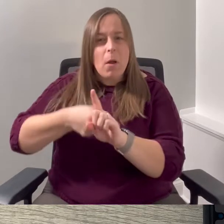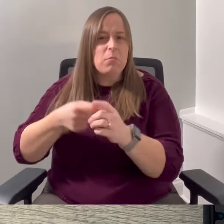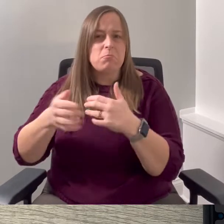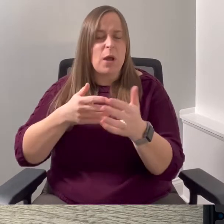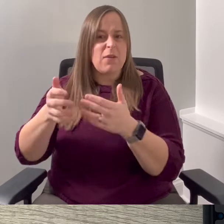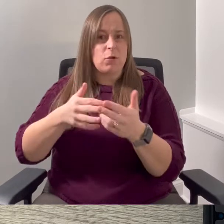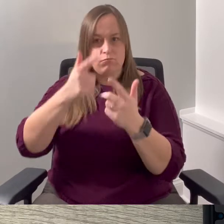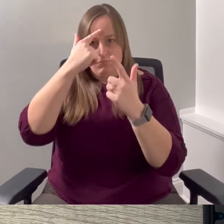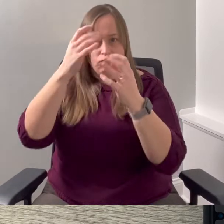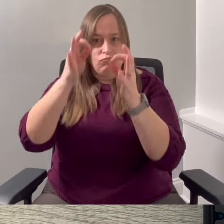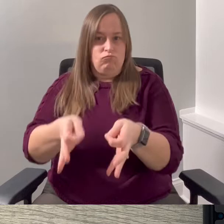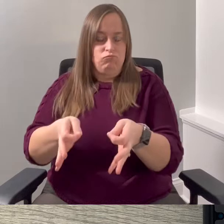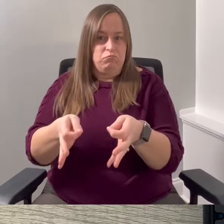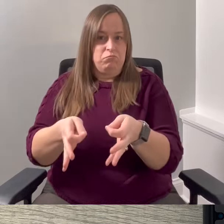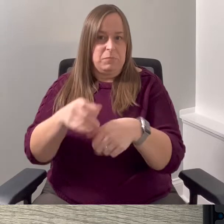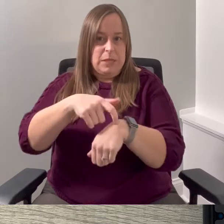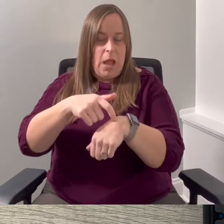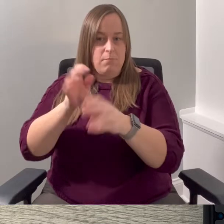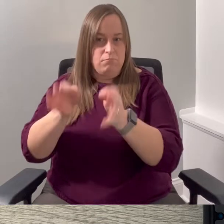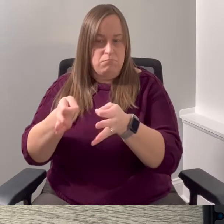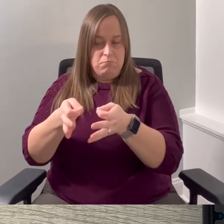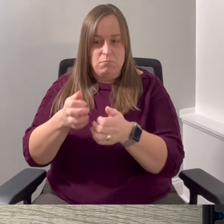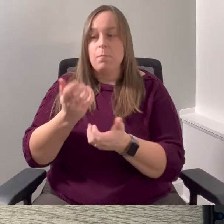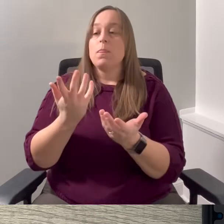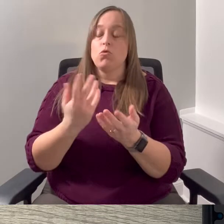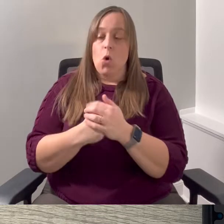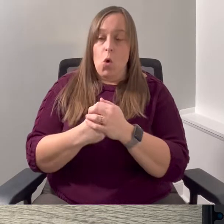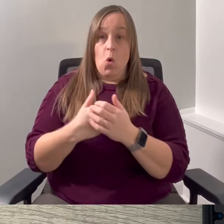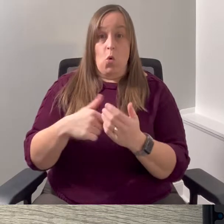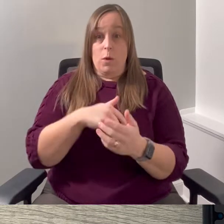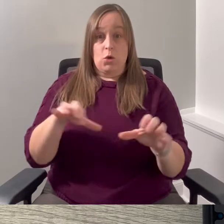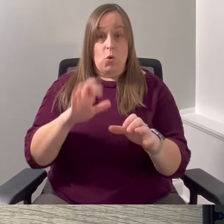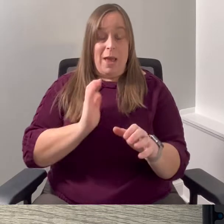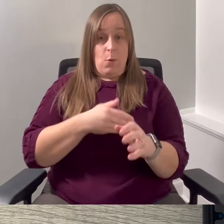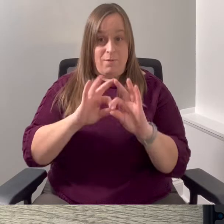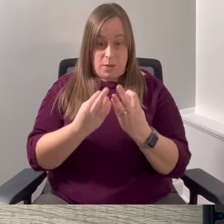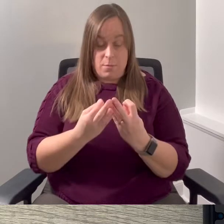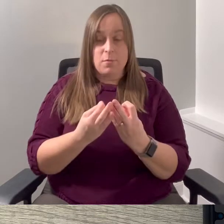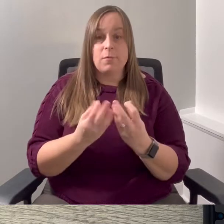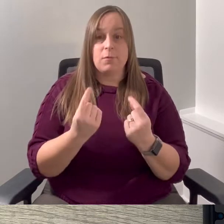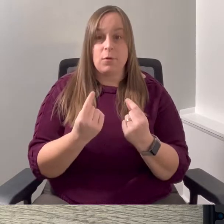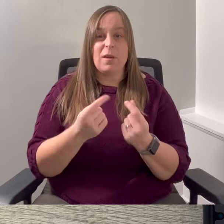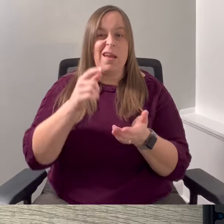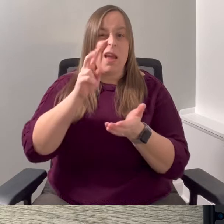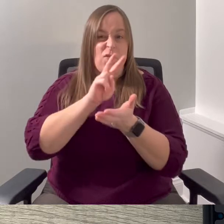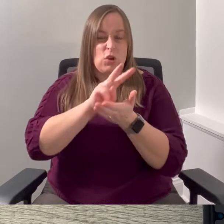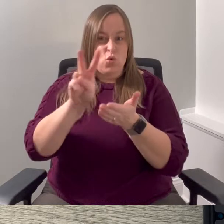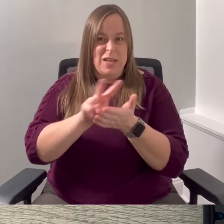your duration is. So what we do with our family is we do by paycheck. We get paid twice a